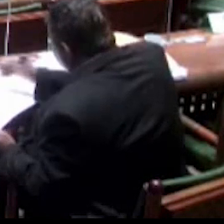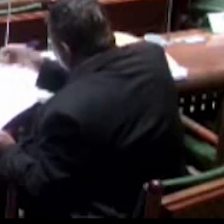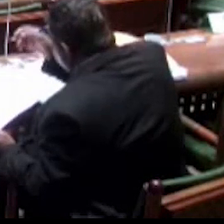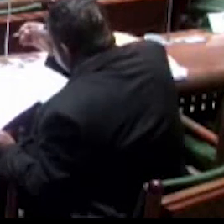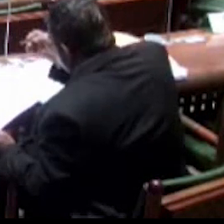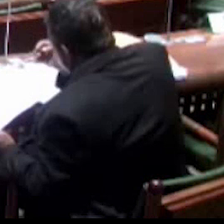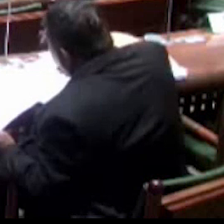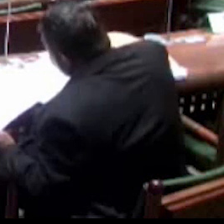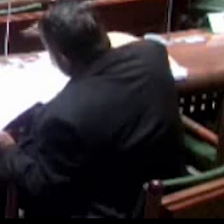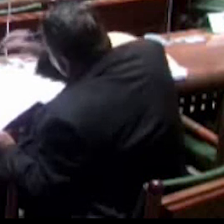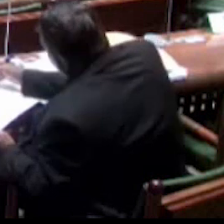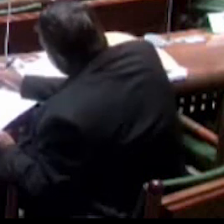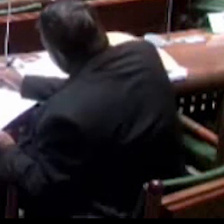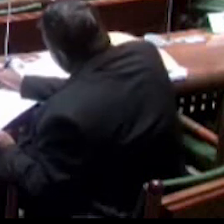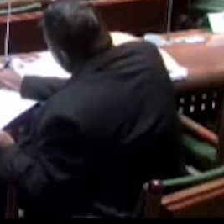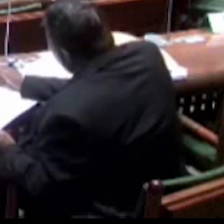17/2020.